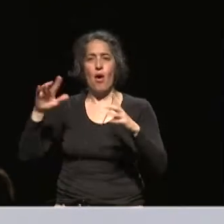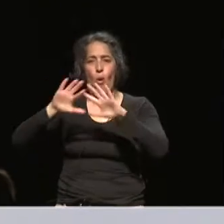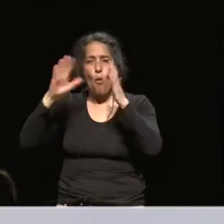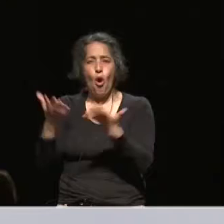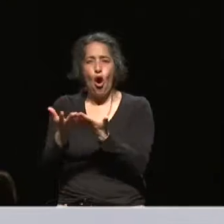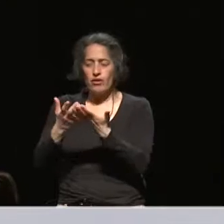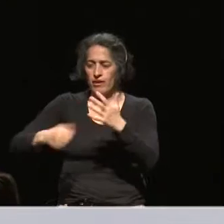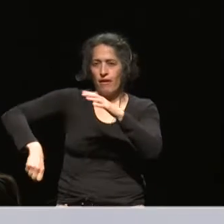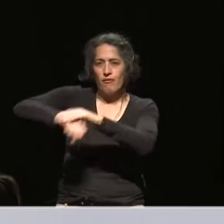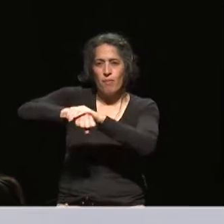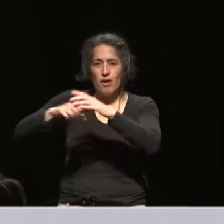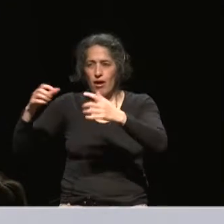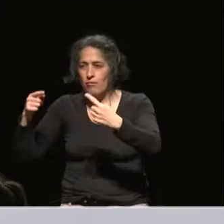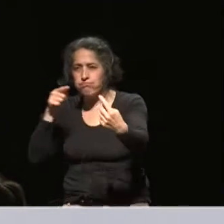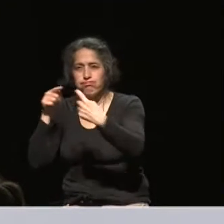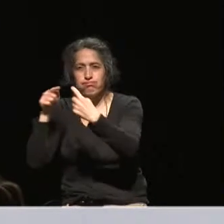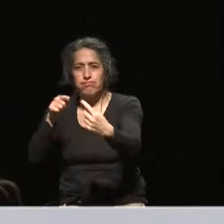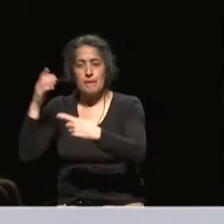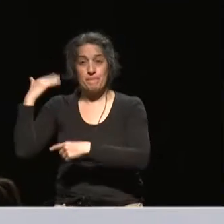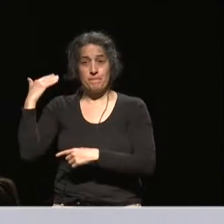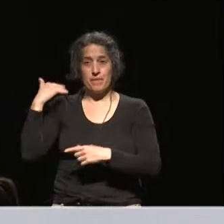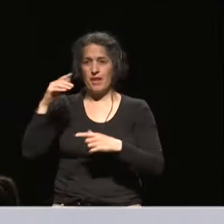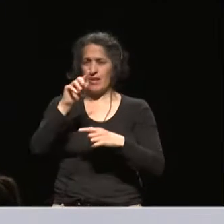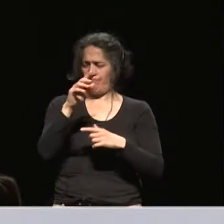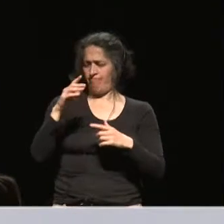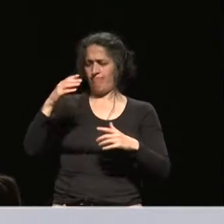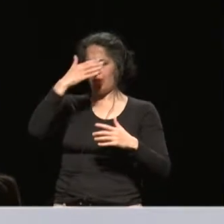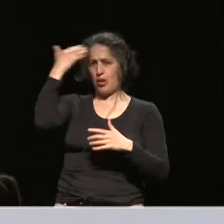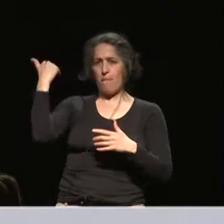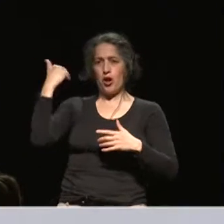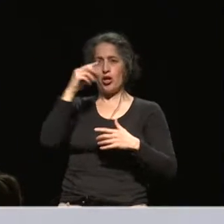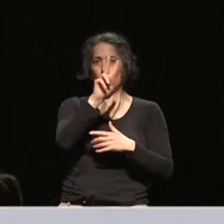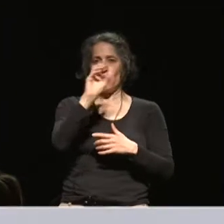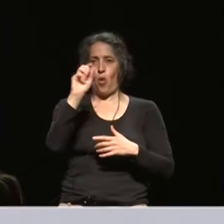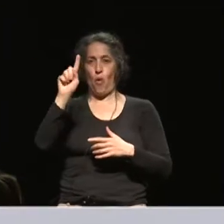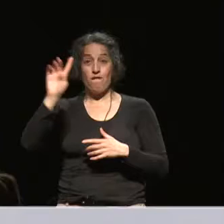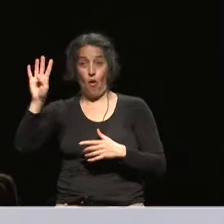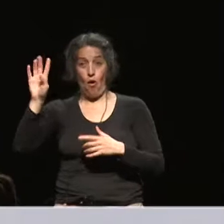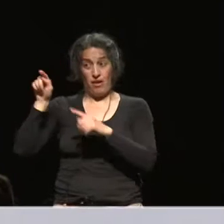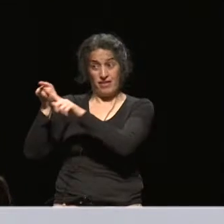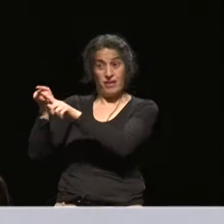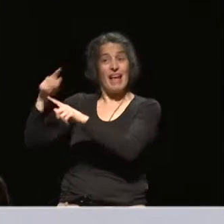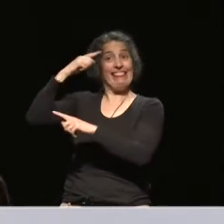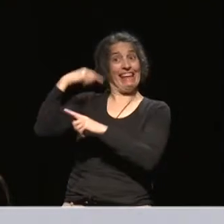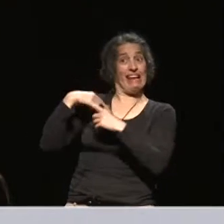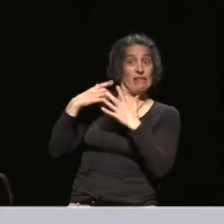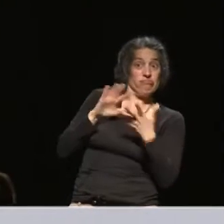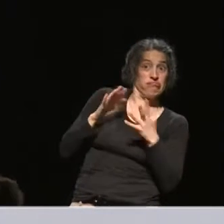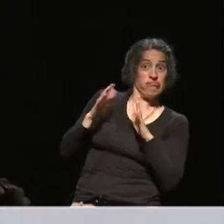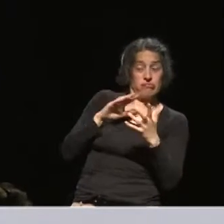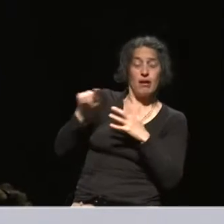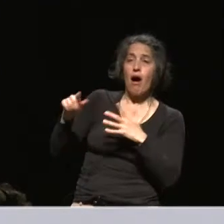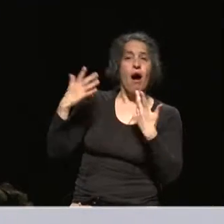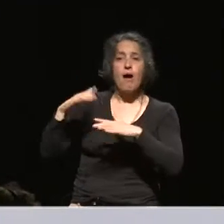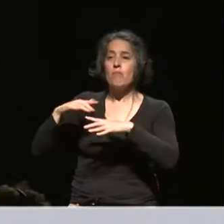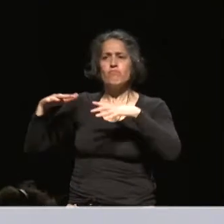the competition being hosted in the summer of 2014. In over 100 cities, over 1 million people rallied